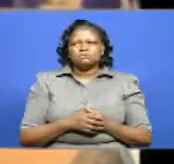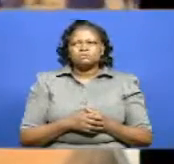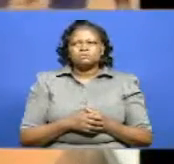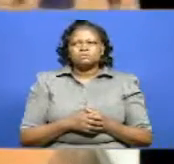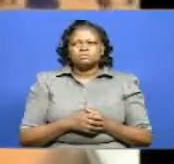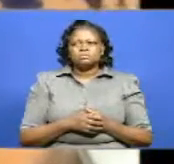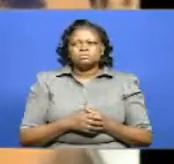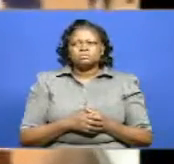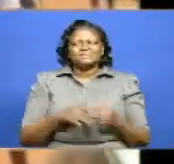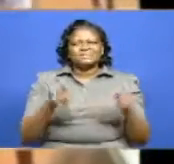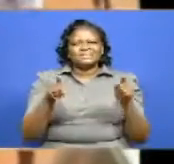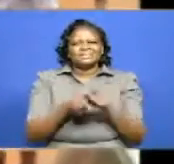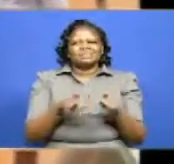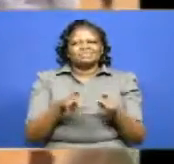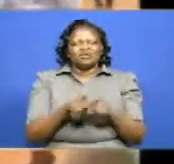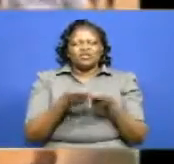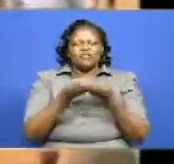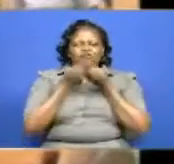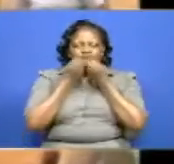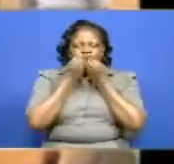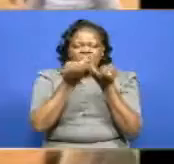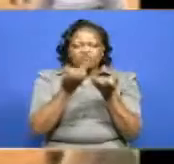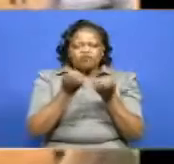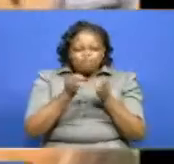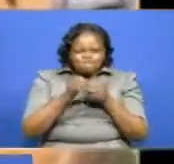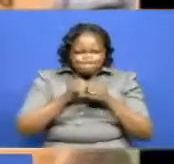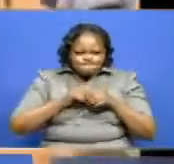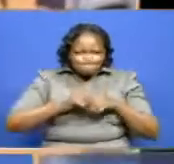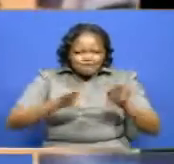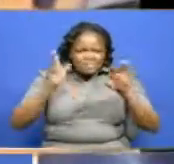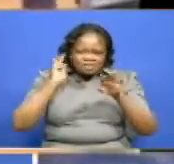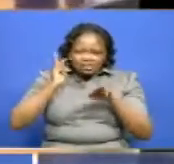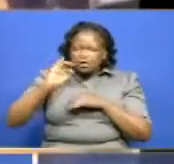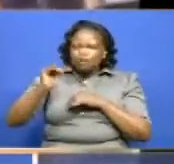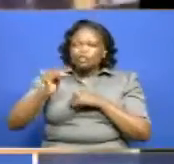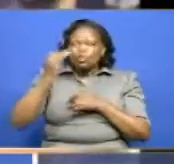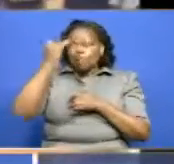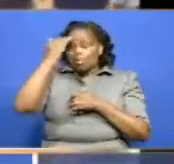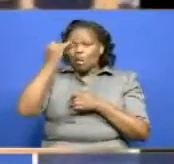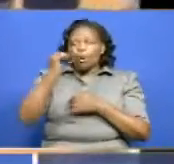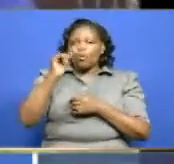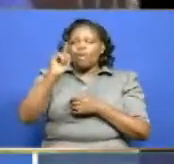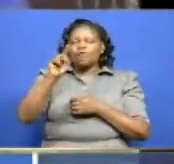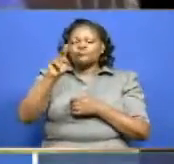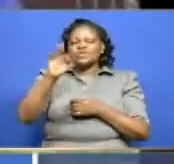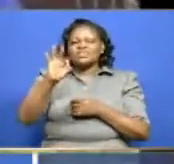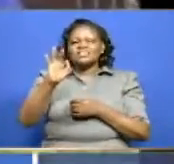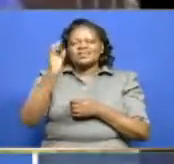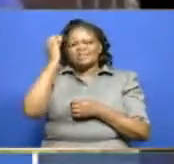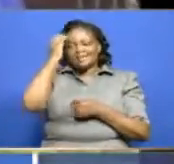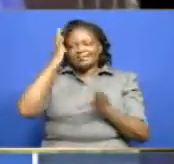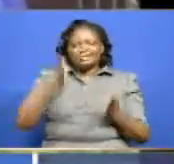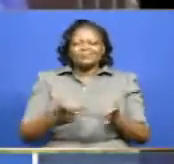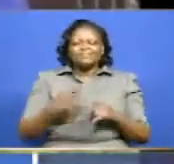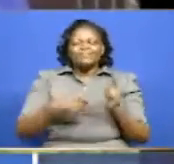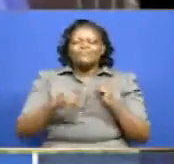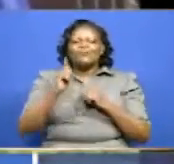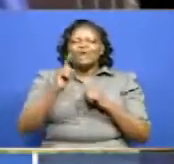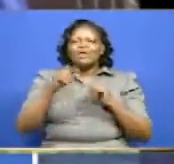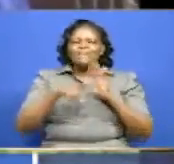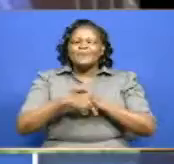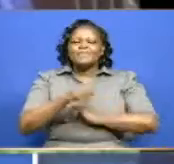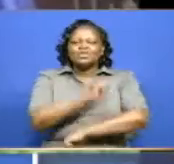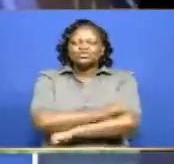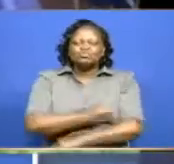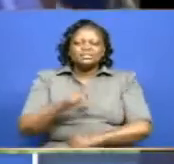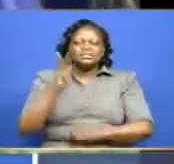The same gospel was being spread in Kisii County, where it emerged that 123 learners from a single primary school in